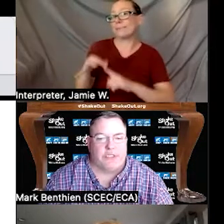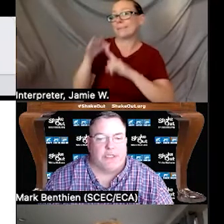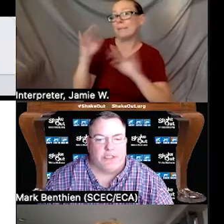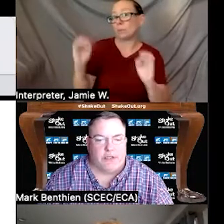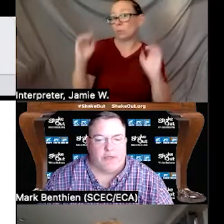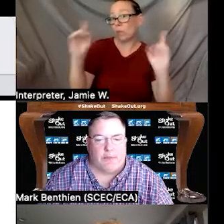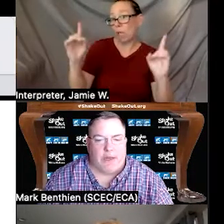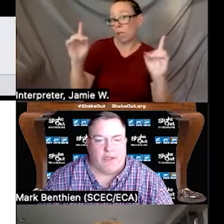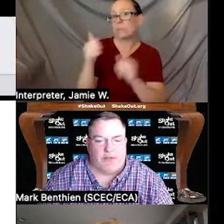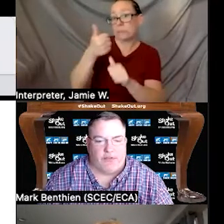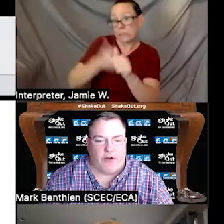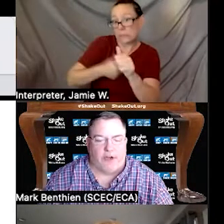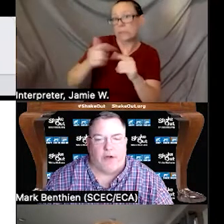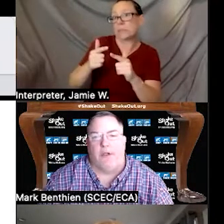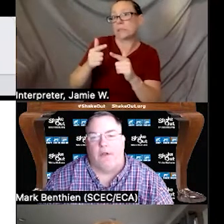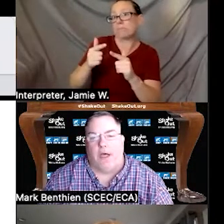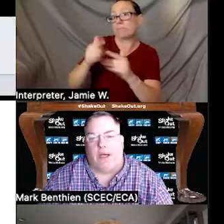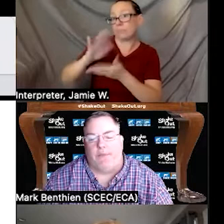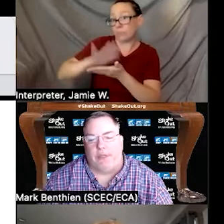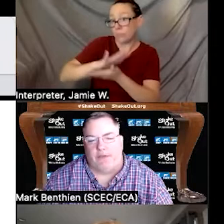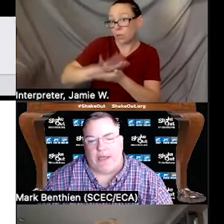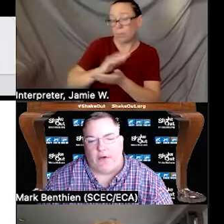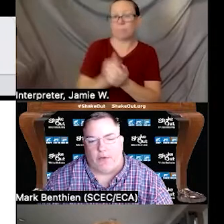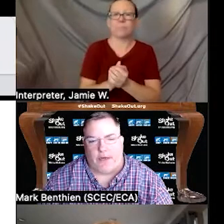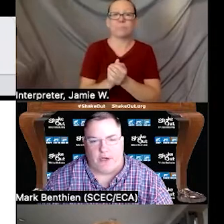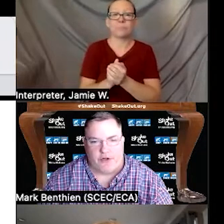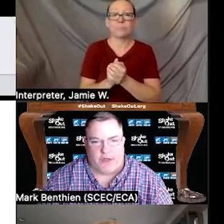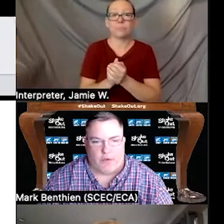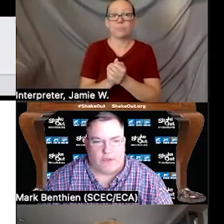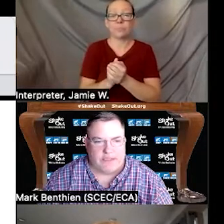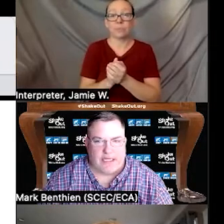language. And so the main place to start there is at